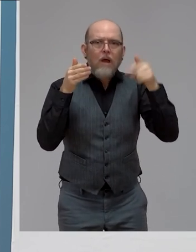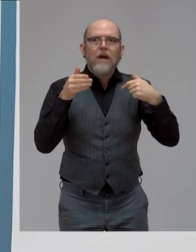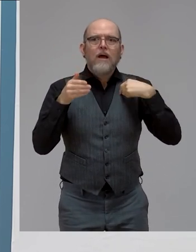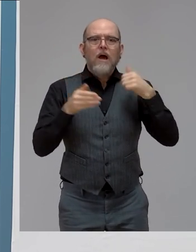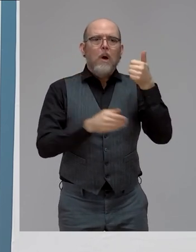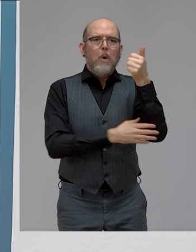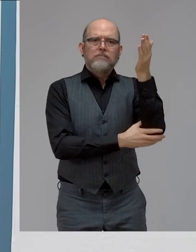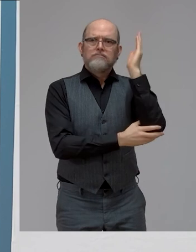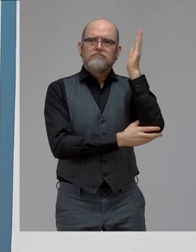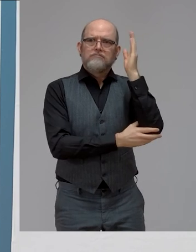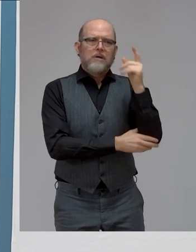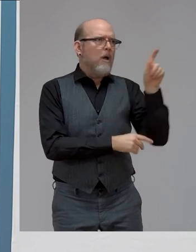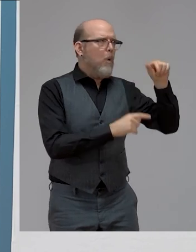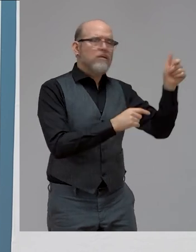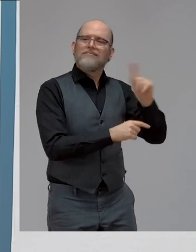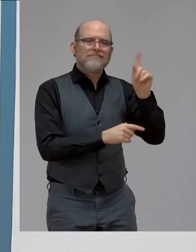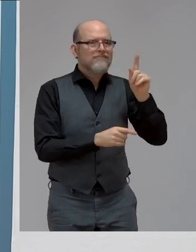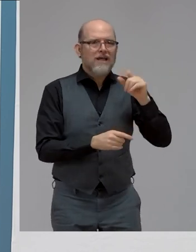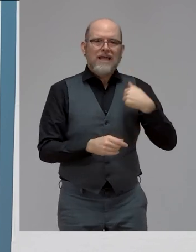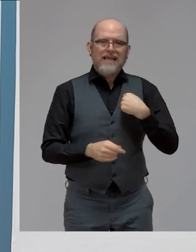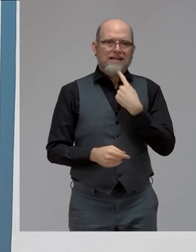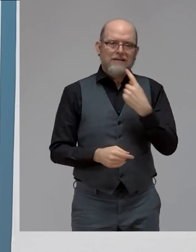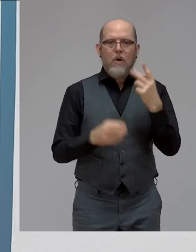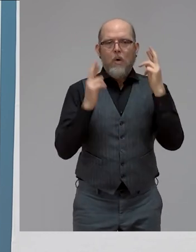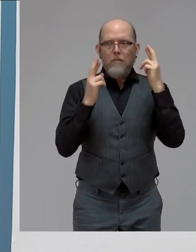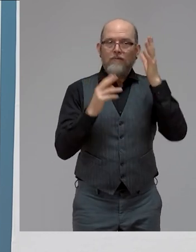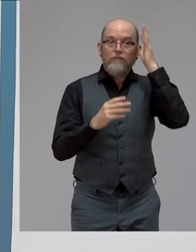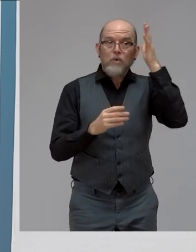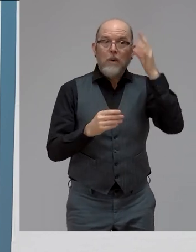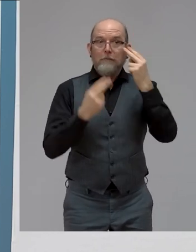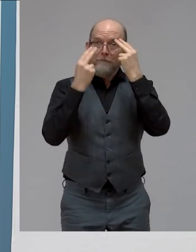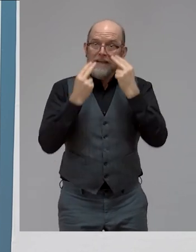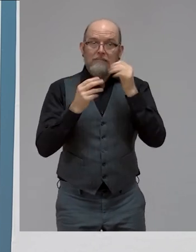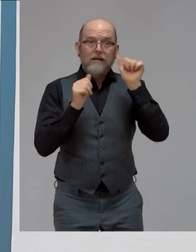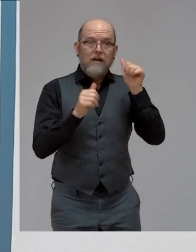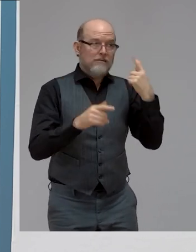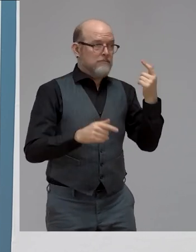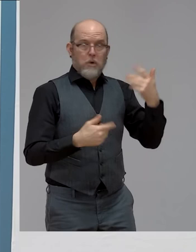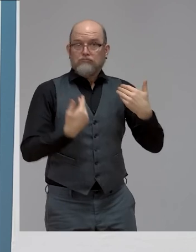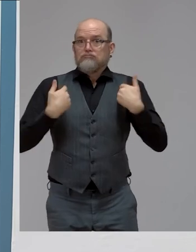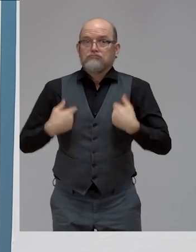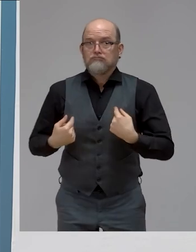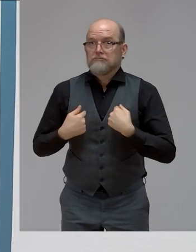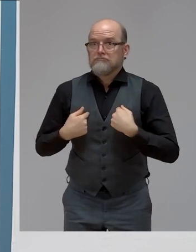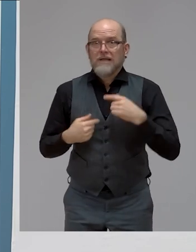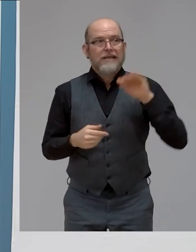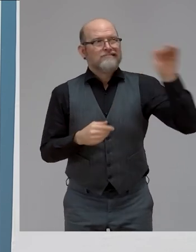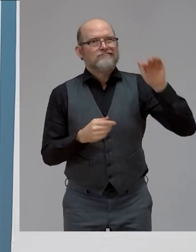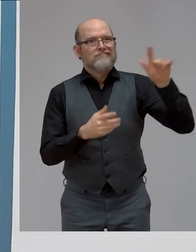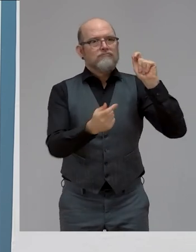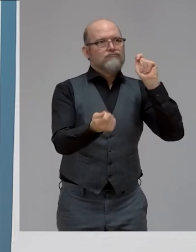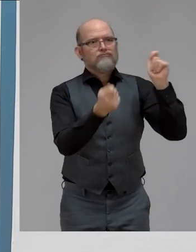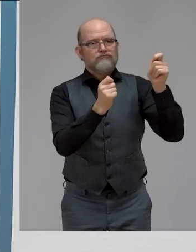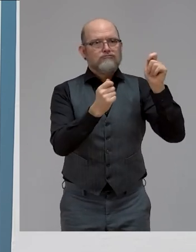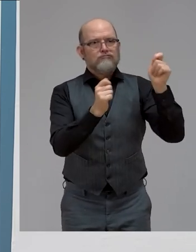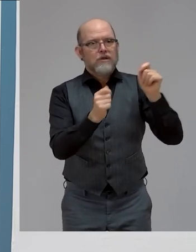we, the blind and low vision persons, can change this situation. But of course, we need help